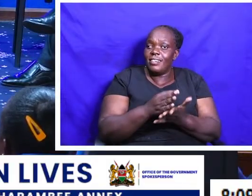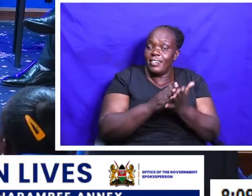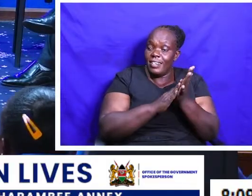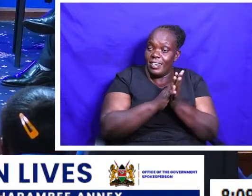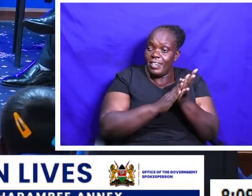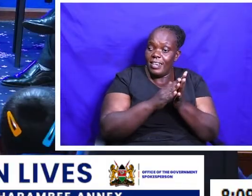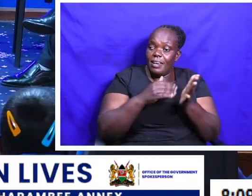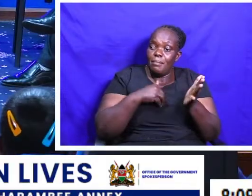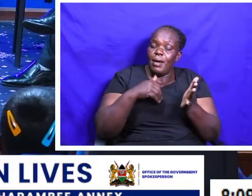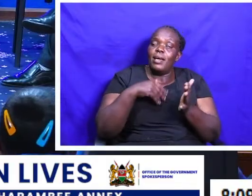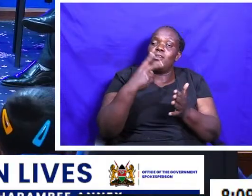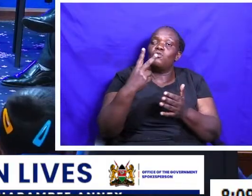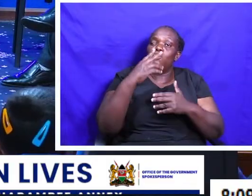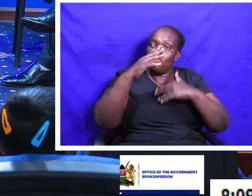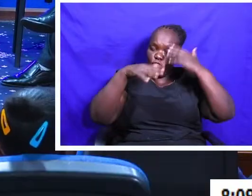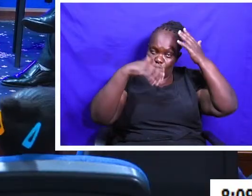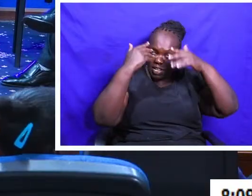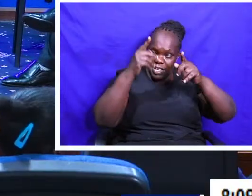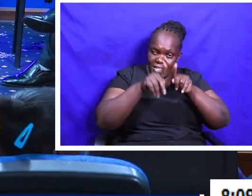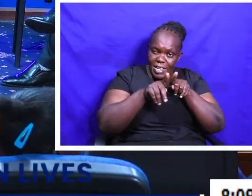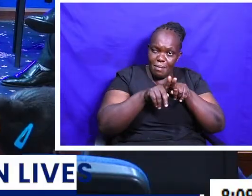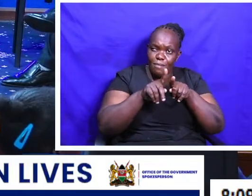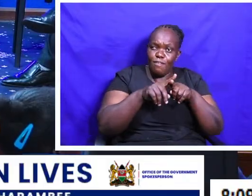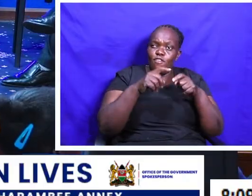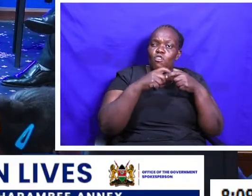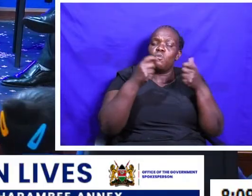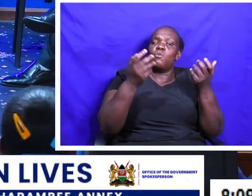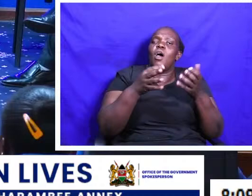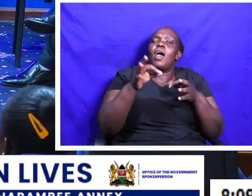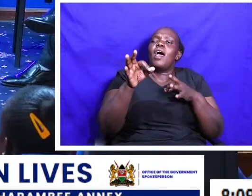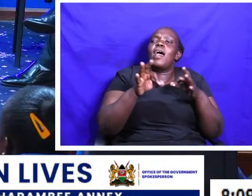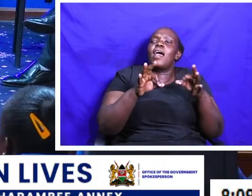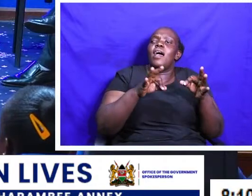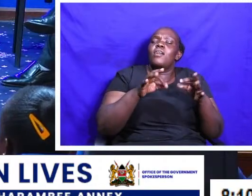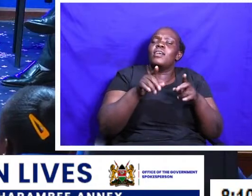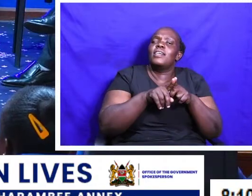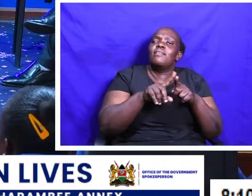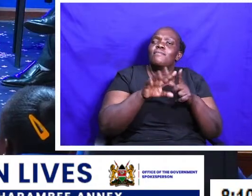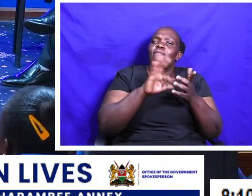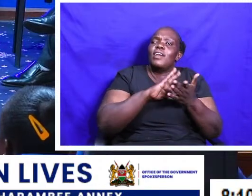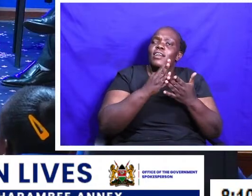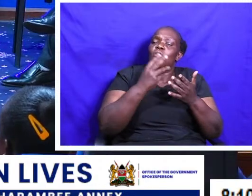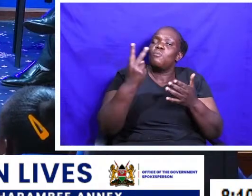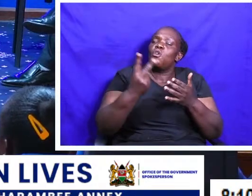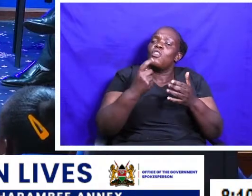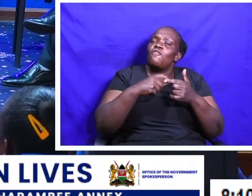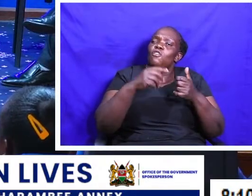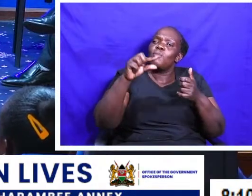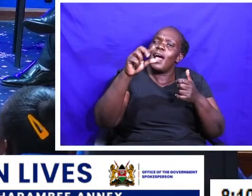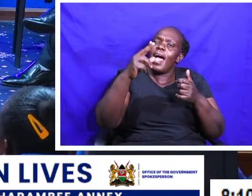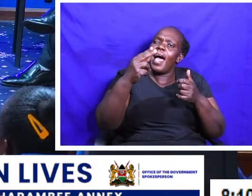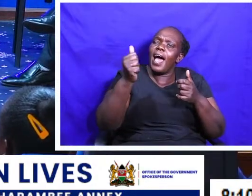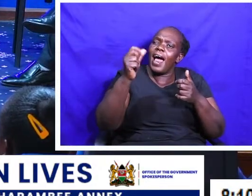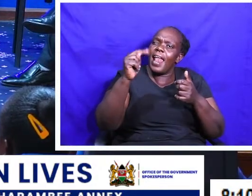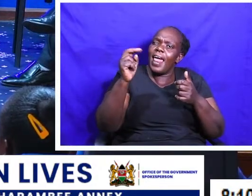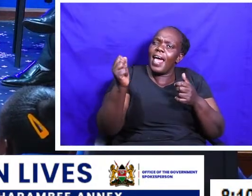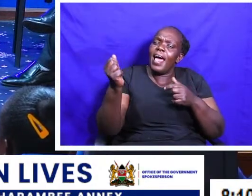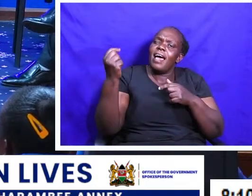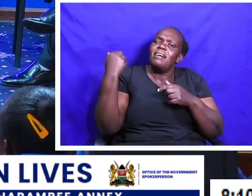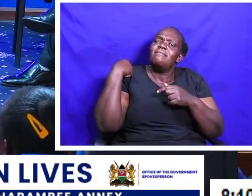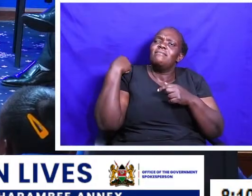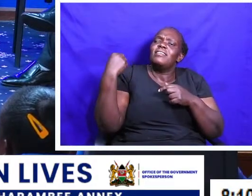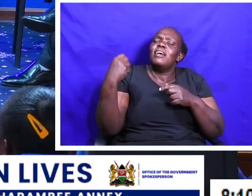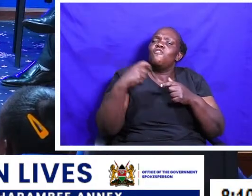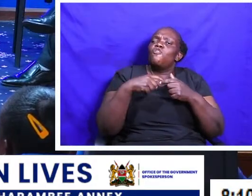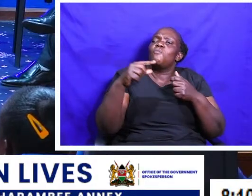interesting. You know, my two professors were from, there's one for accounting and one for finance. They're both from Ghana. Oh, wow. And you know, we just came from Ghana.